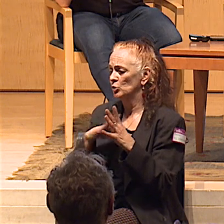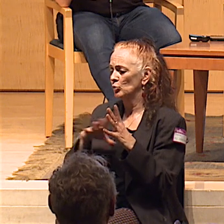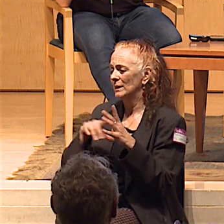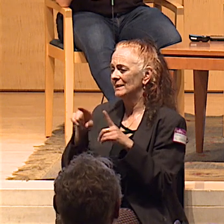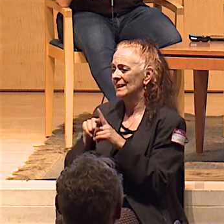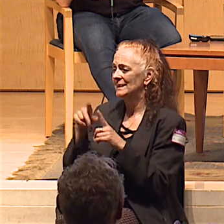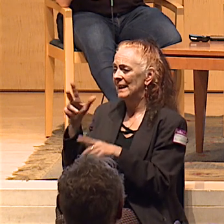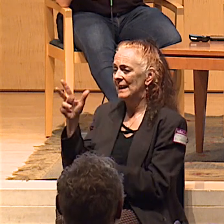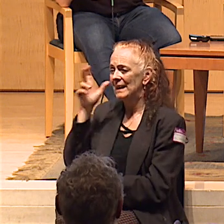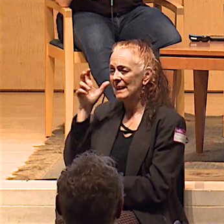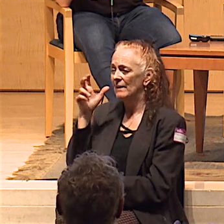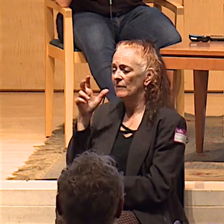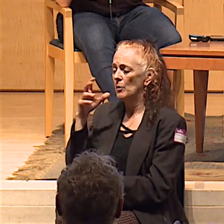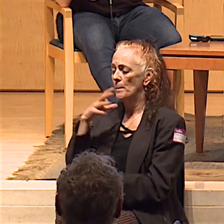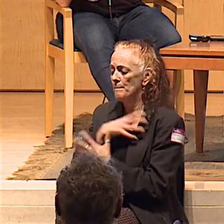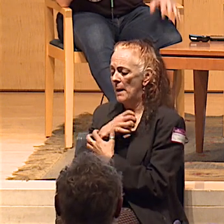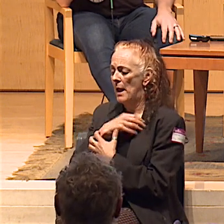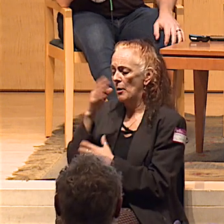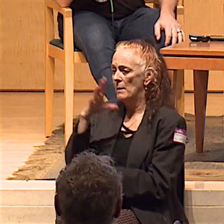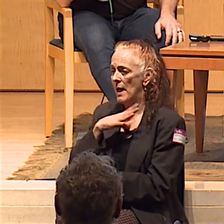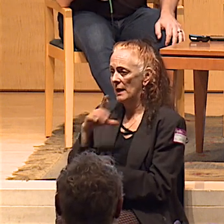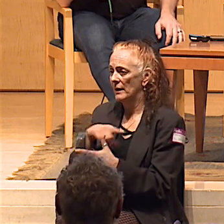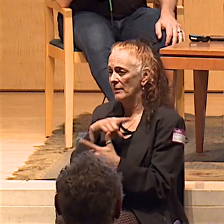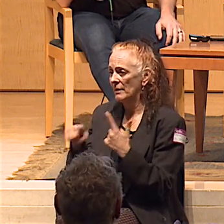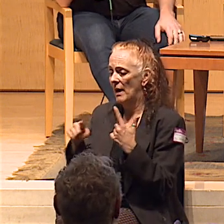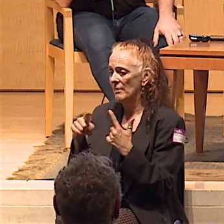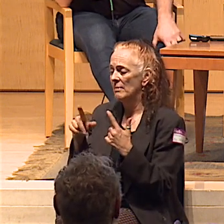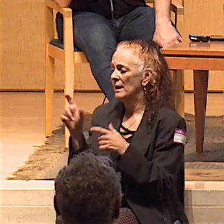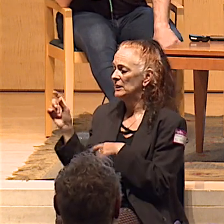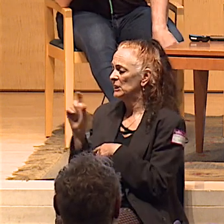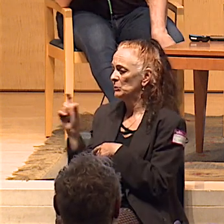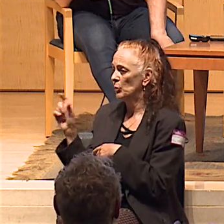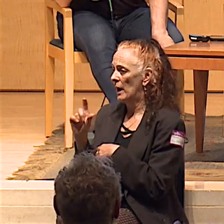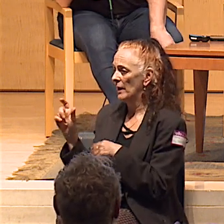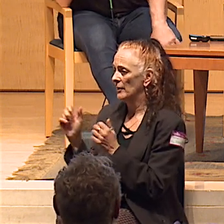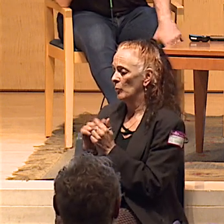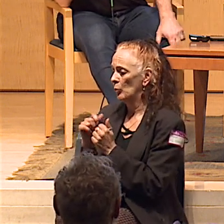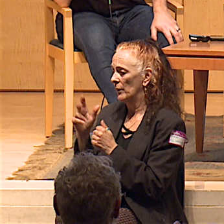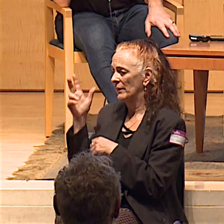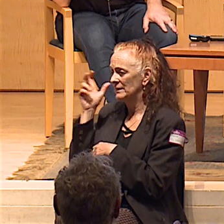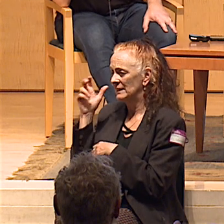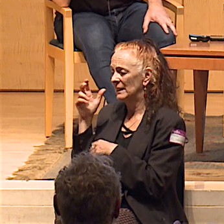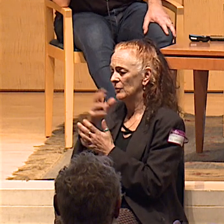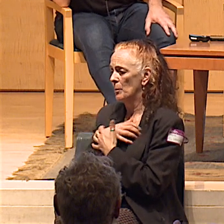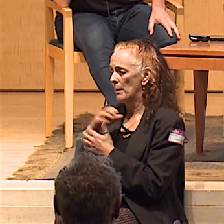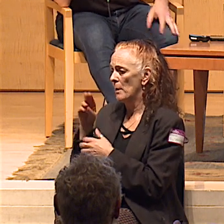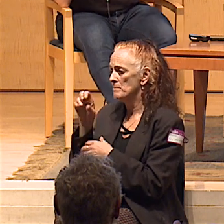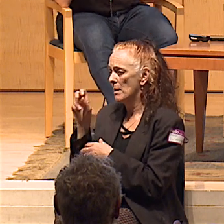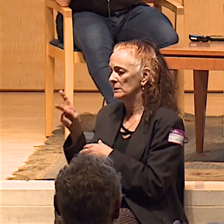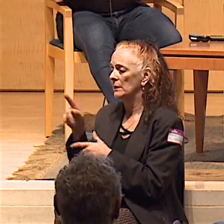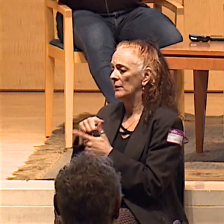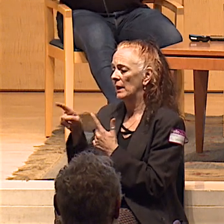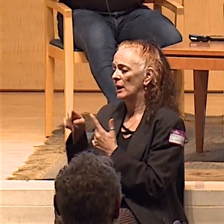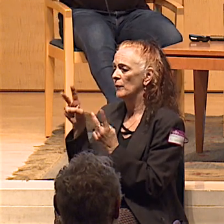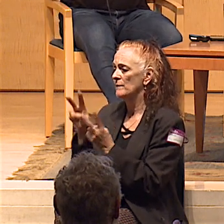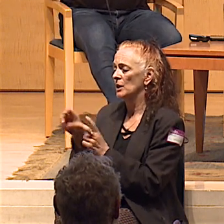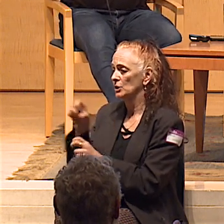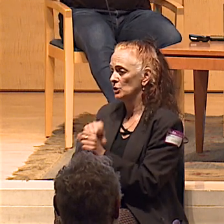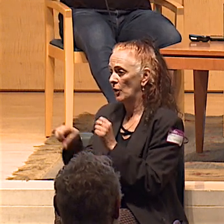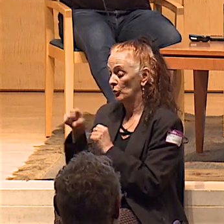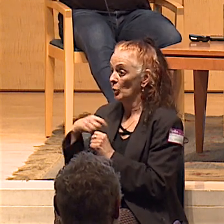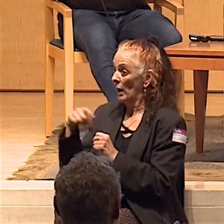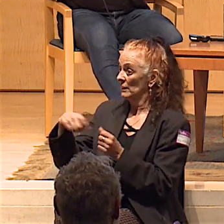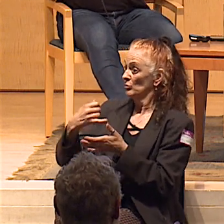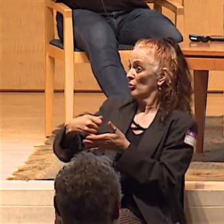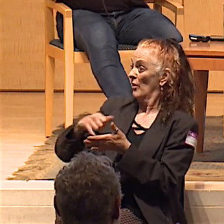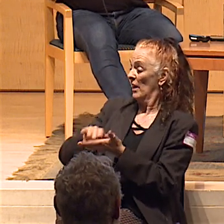his evil bear musk, and then they had to fuck each other in front of him. Yeah. Yes, indeed. And so I had to draw that. I